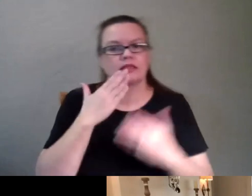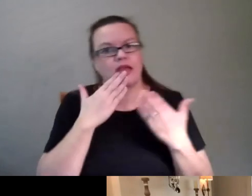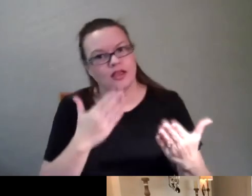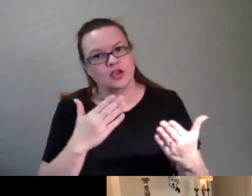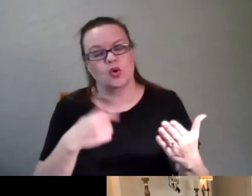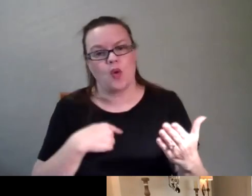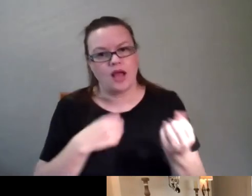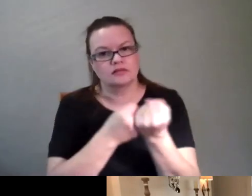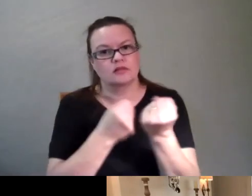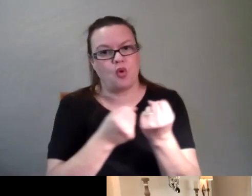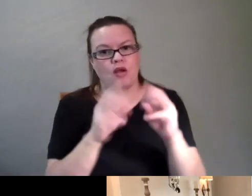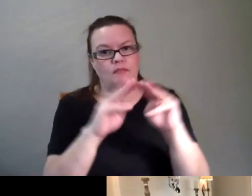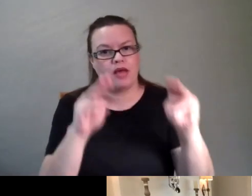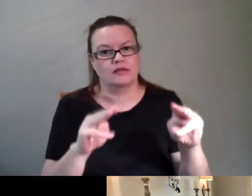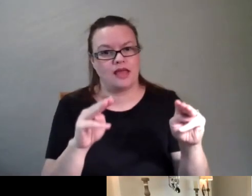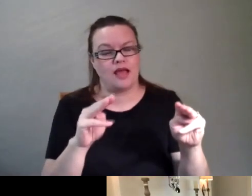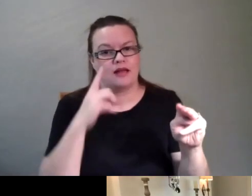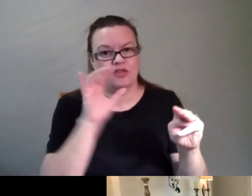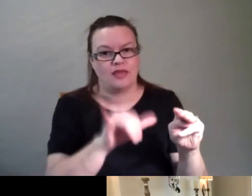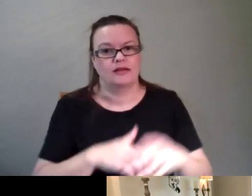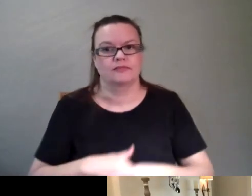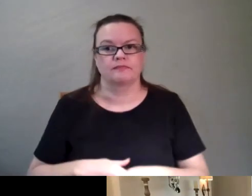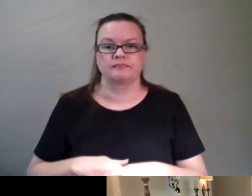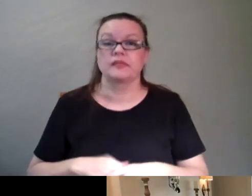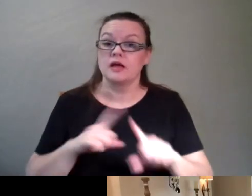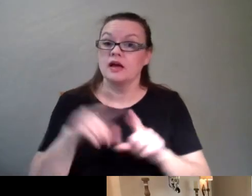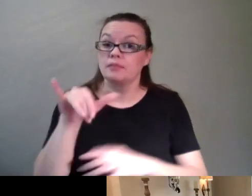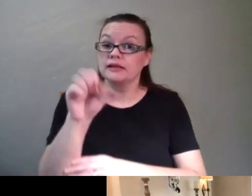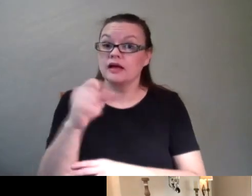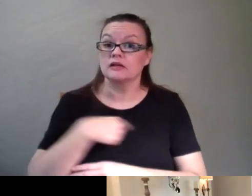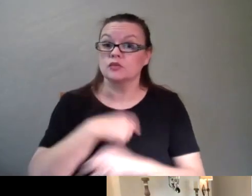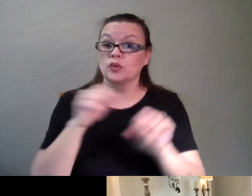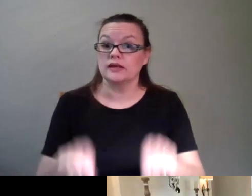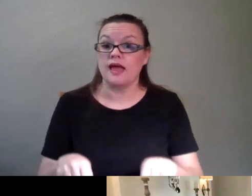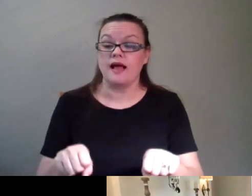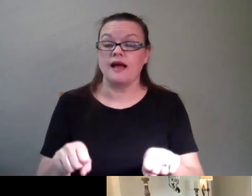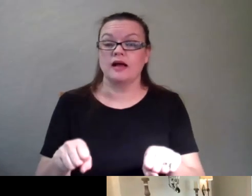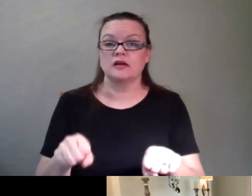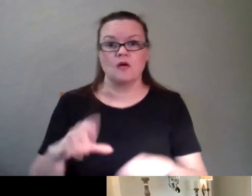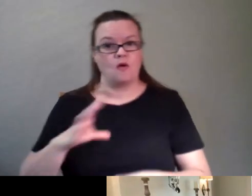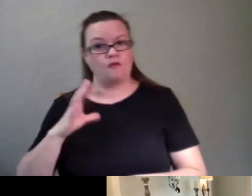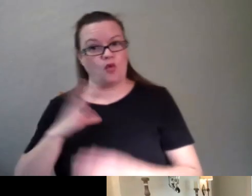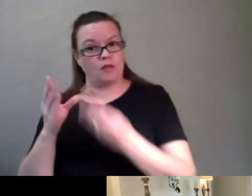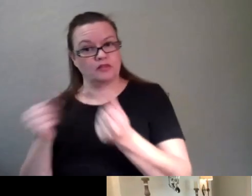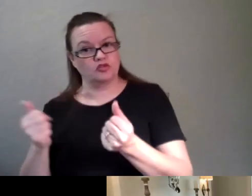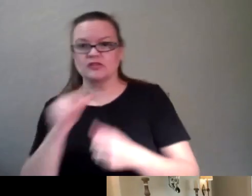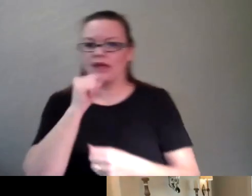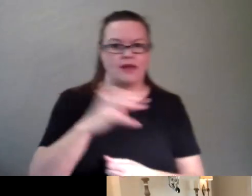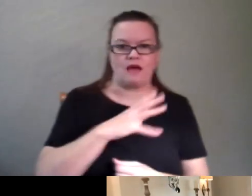be brought to bear. I think there are also informal solutions too. There are structures and, you